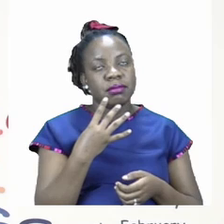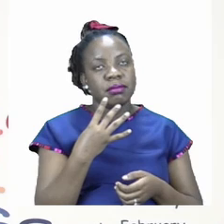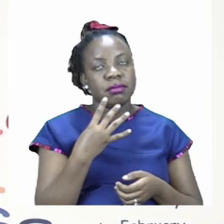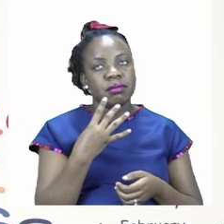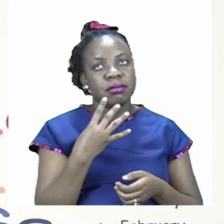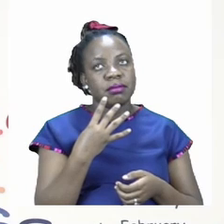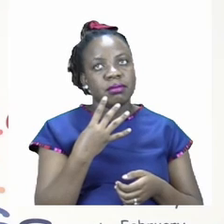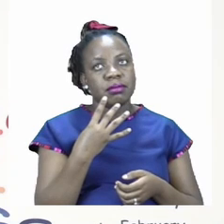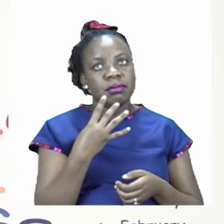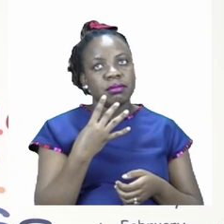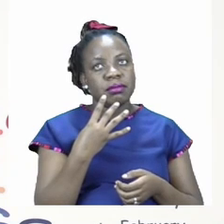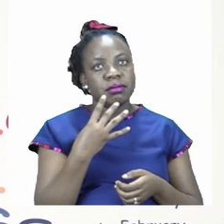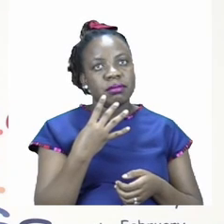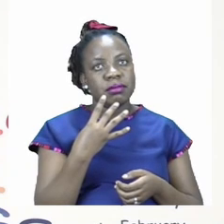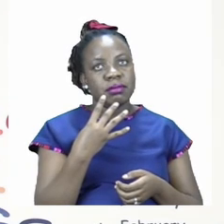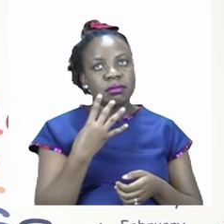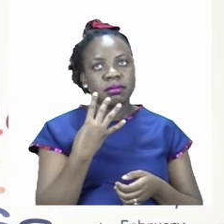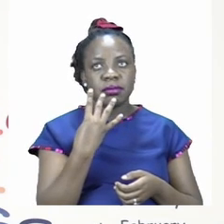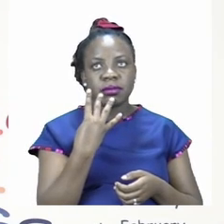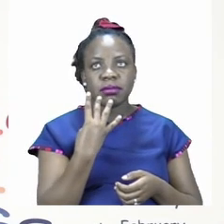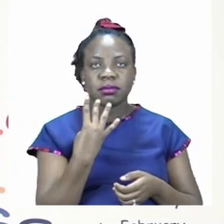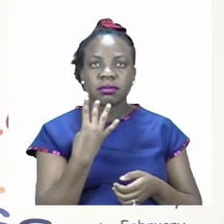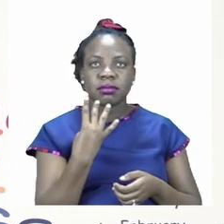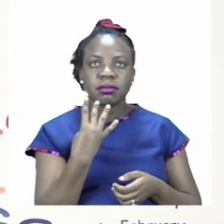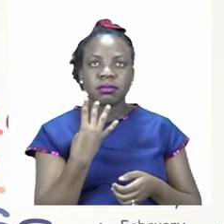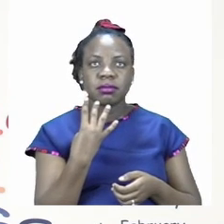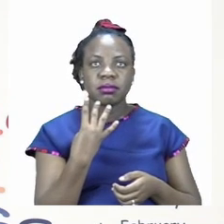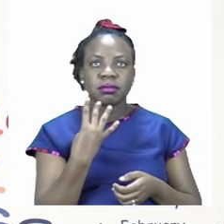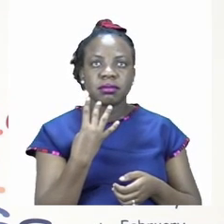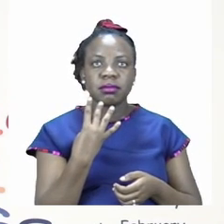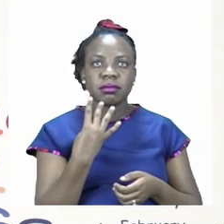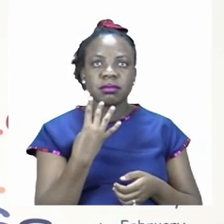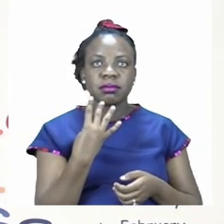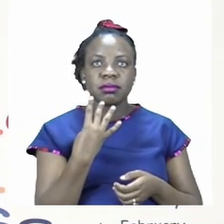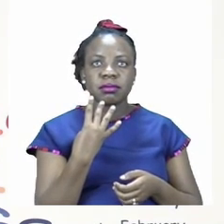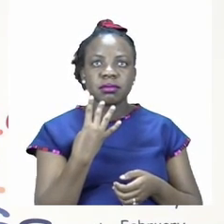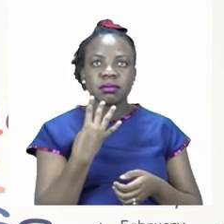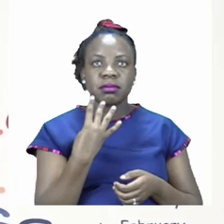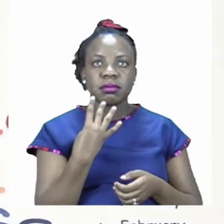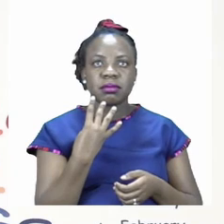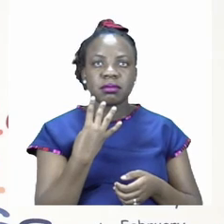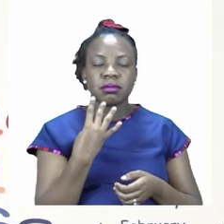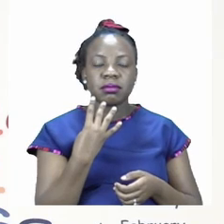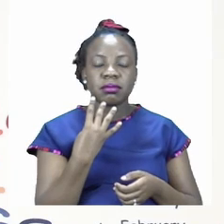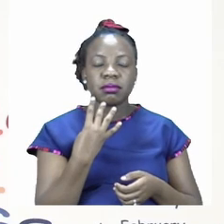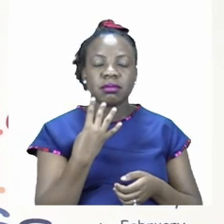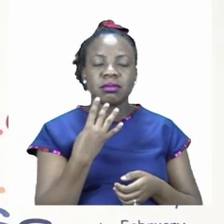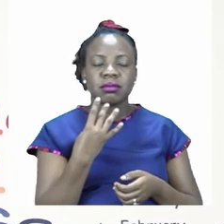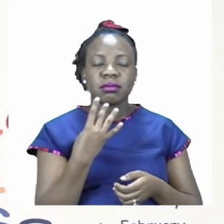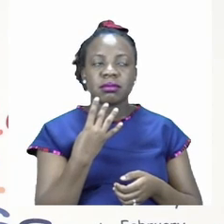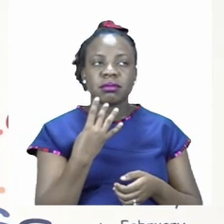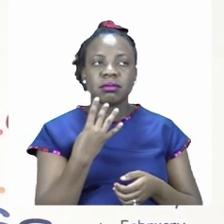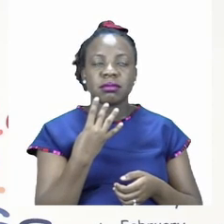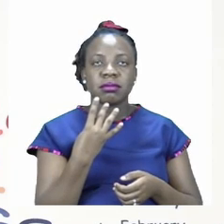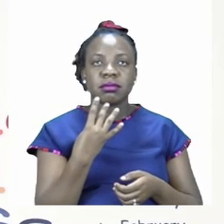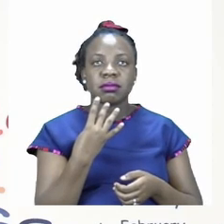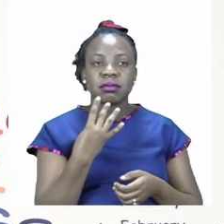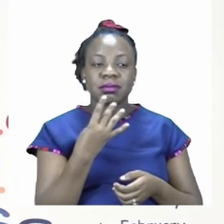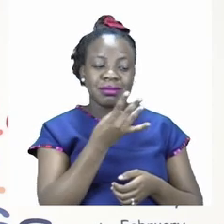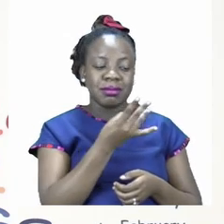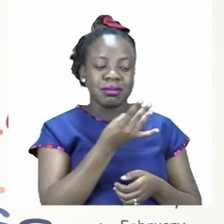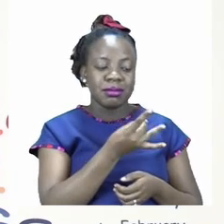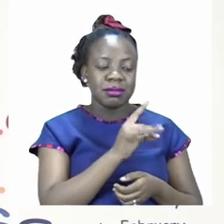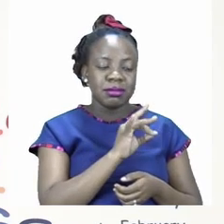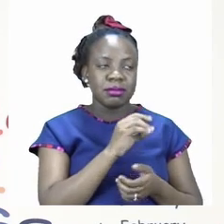8 minus 4. Now remember, we have to get to 0, so we're going to continue.